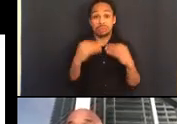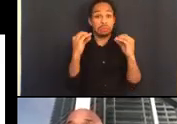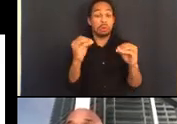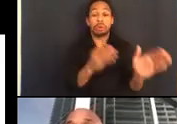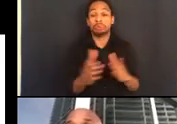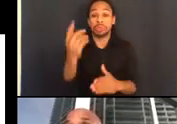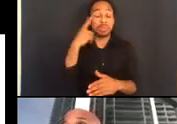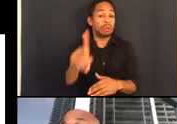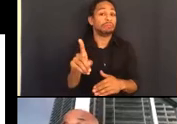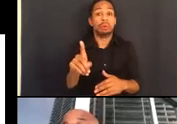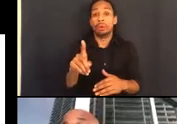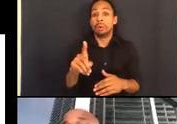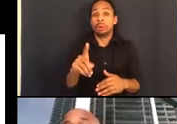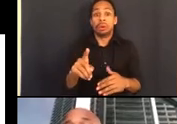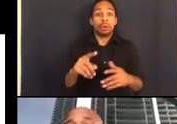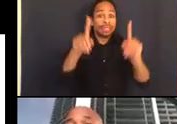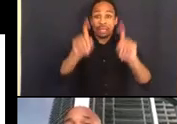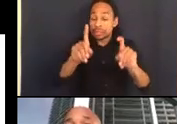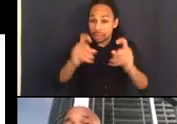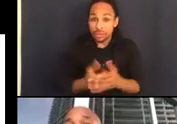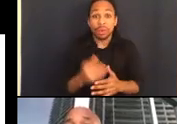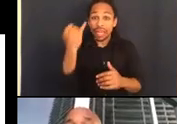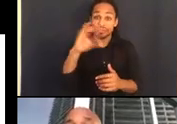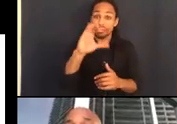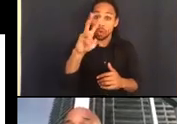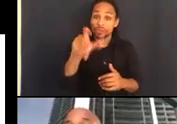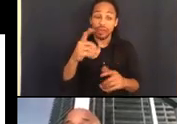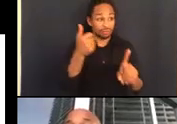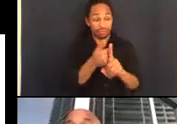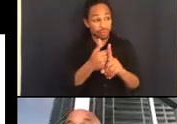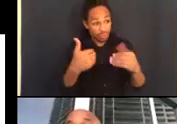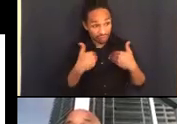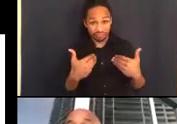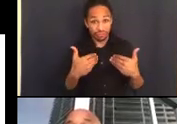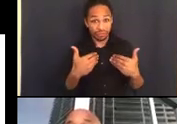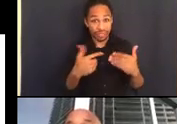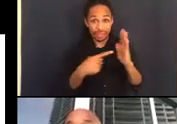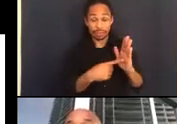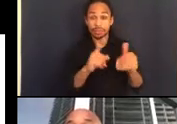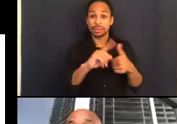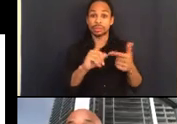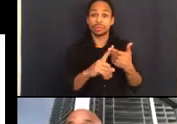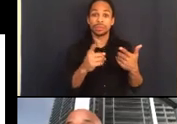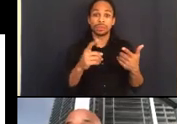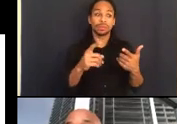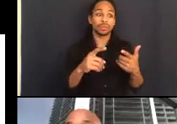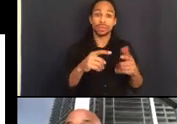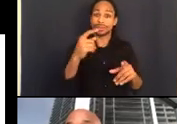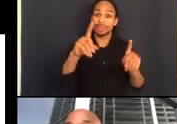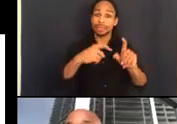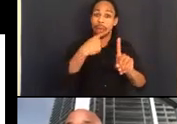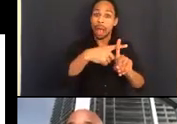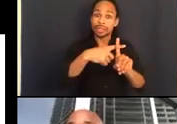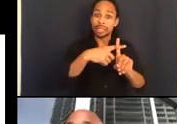who are experiencing homelessness, meaning that if people have symptoms or test positive on rapid tests, we have nowhere that we can send them for quarantine